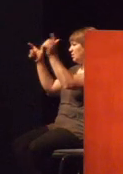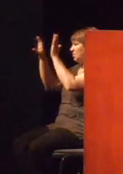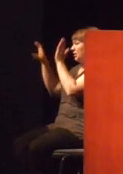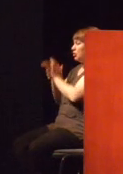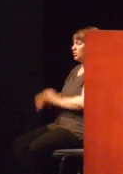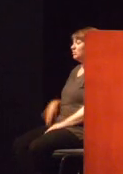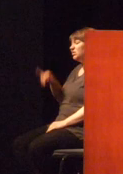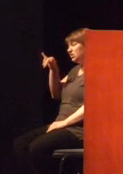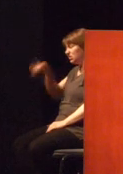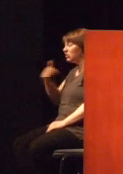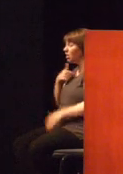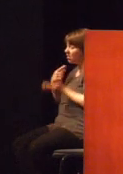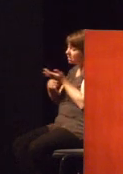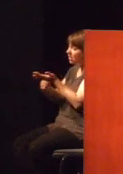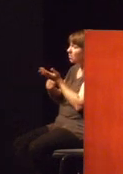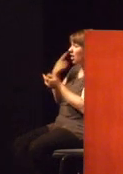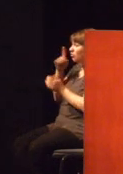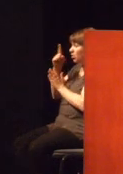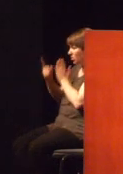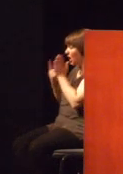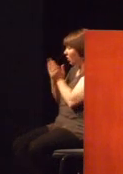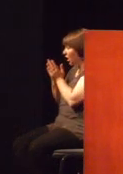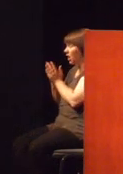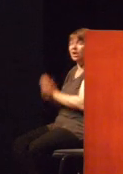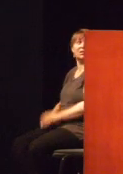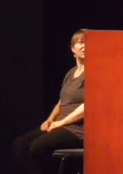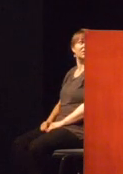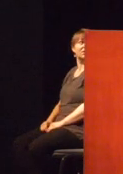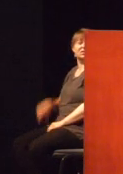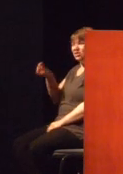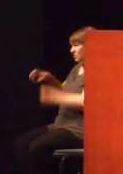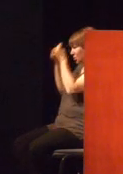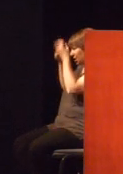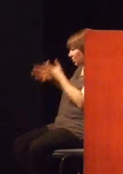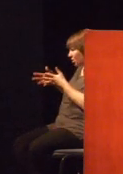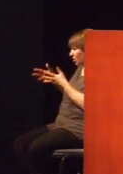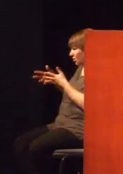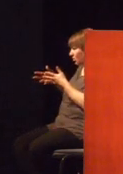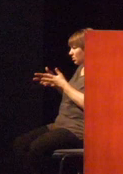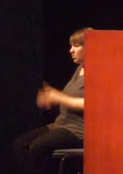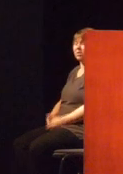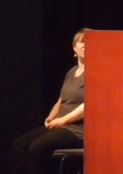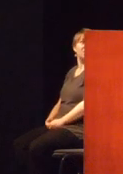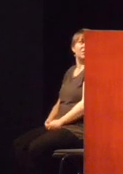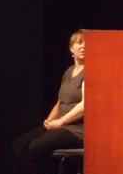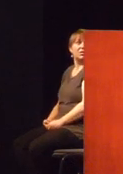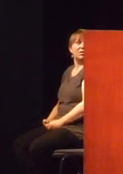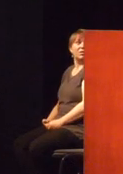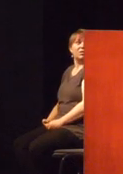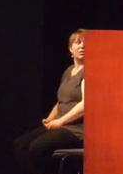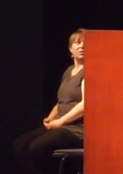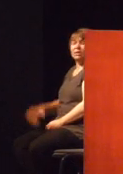And so that's what I'll be talking about for the next hour. I have to also just make a note that not only is San